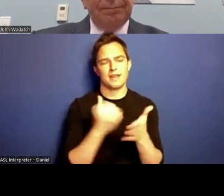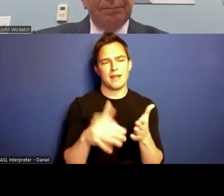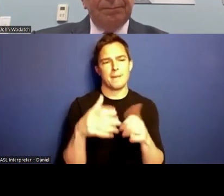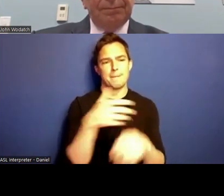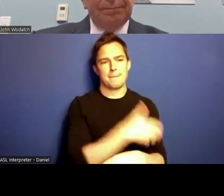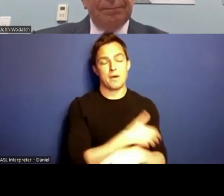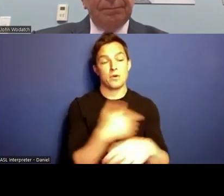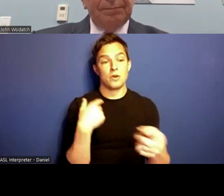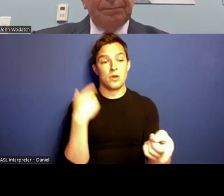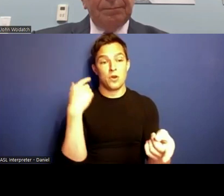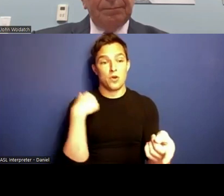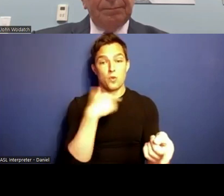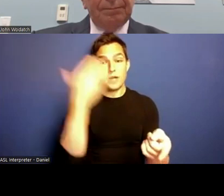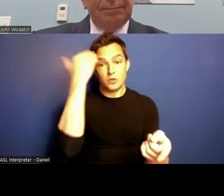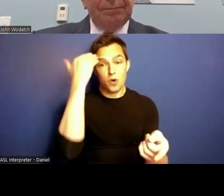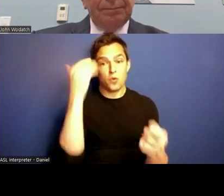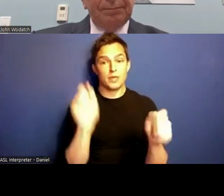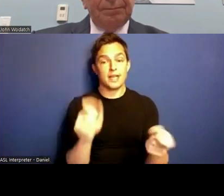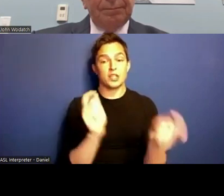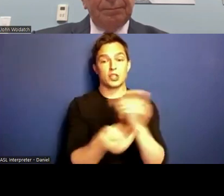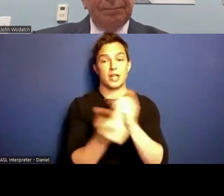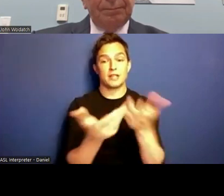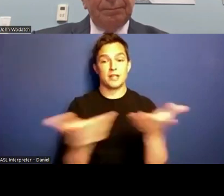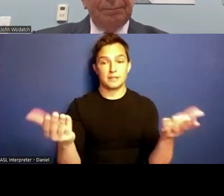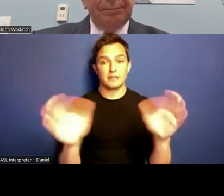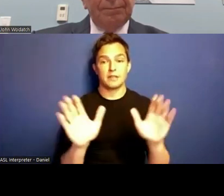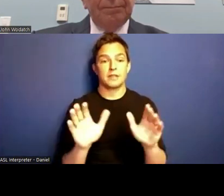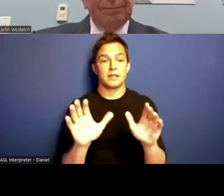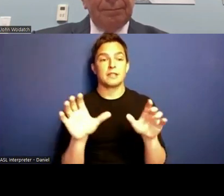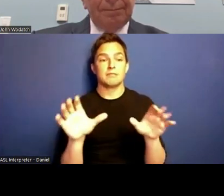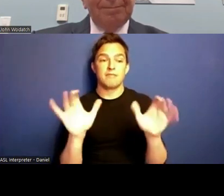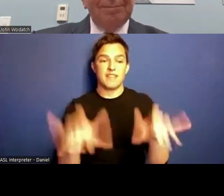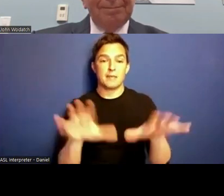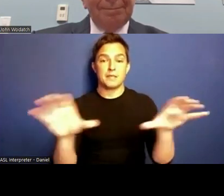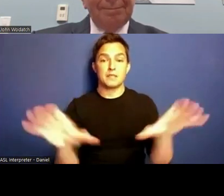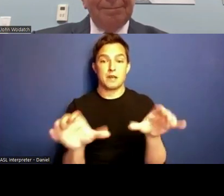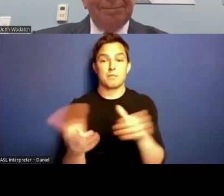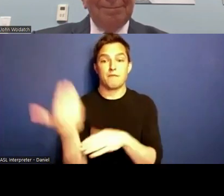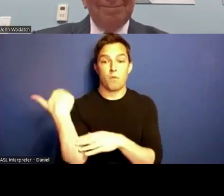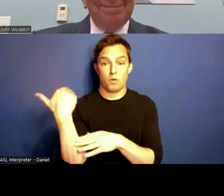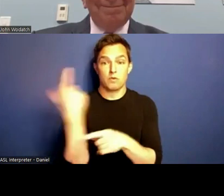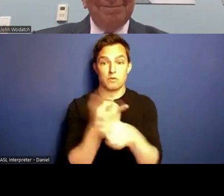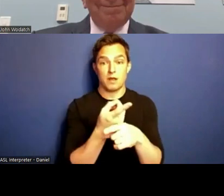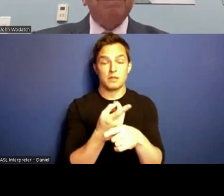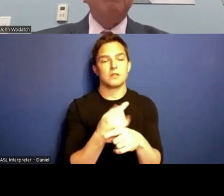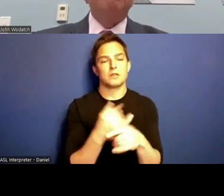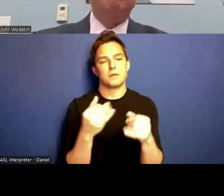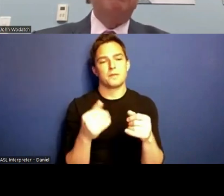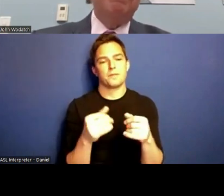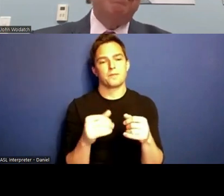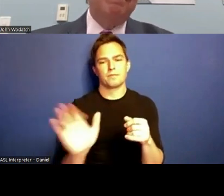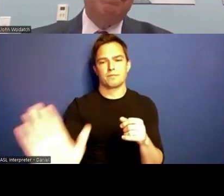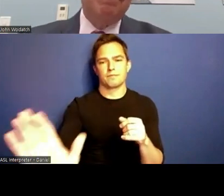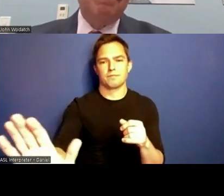we know we can change things because it's been done before, right? And so finally, I got to say